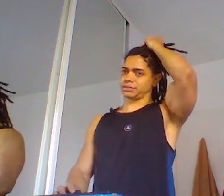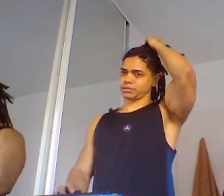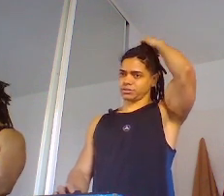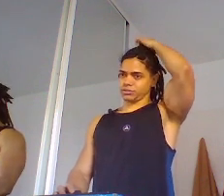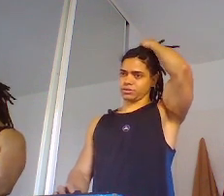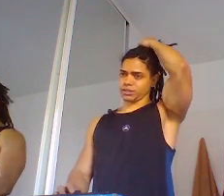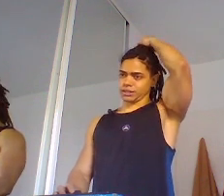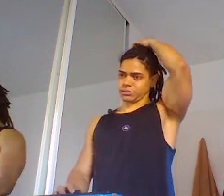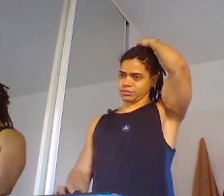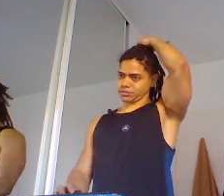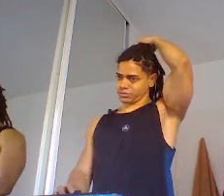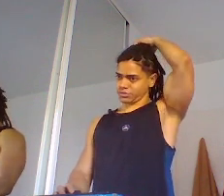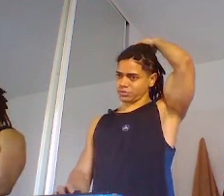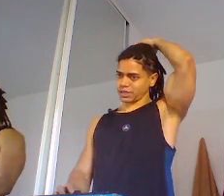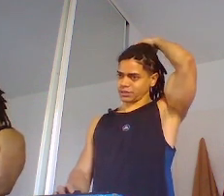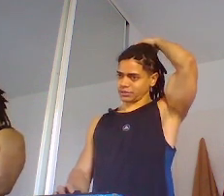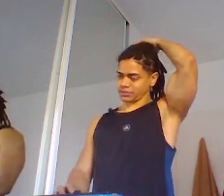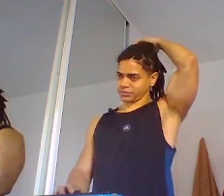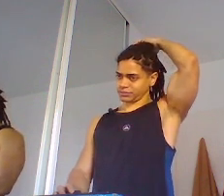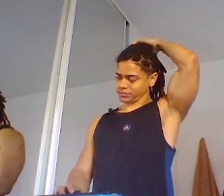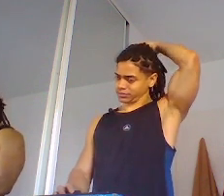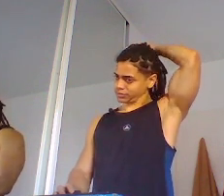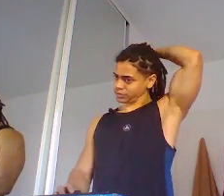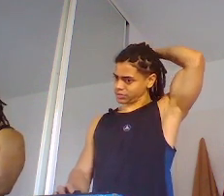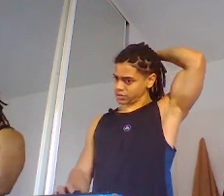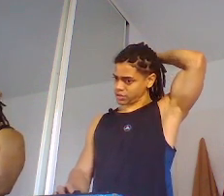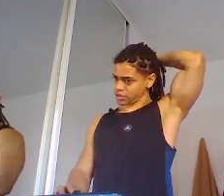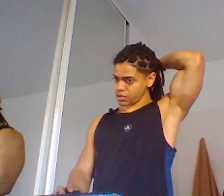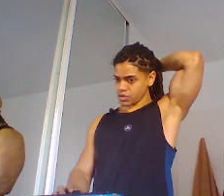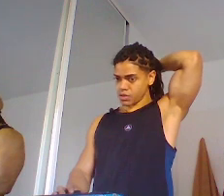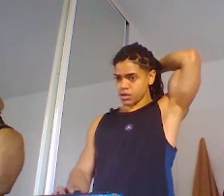Okay, all right.